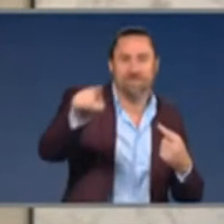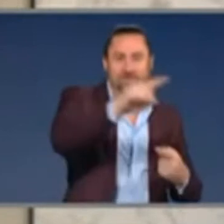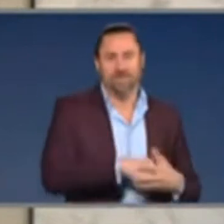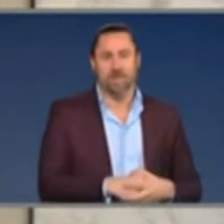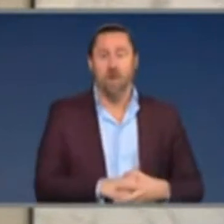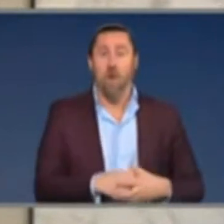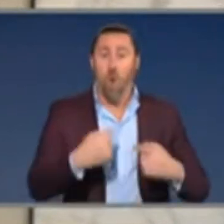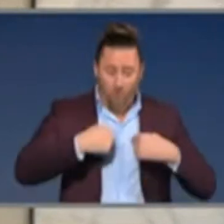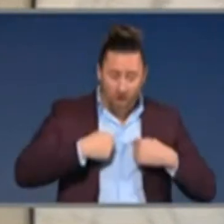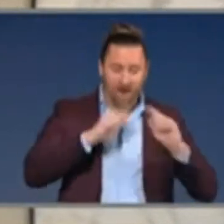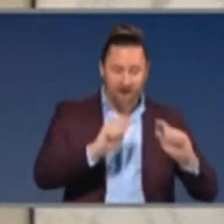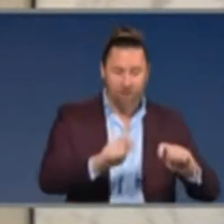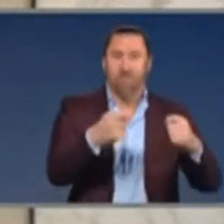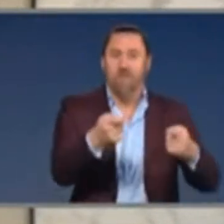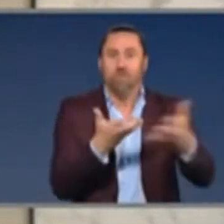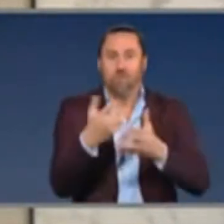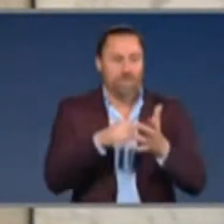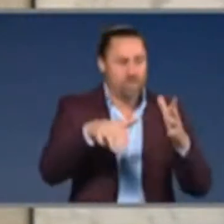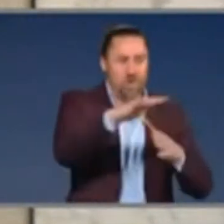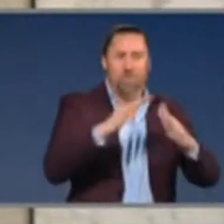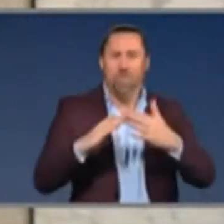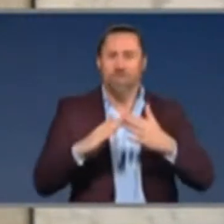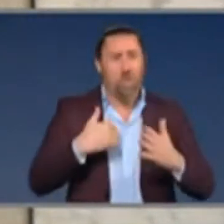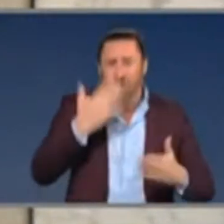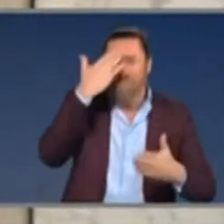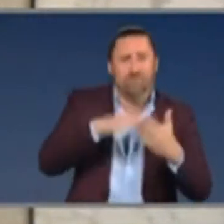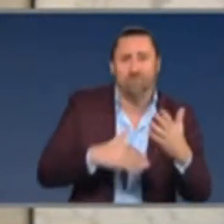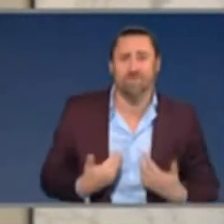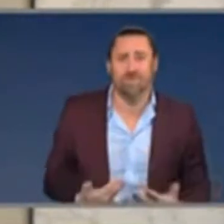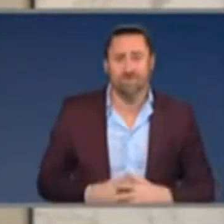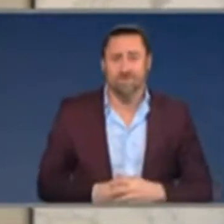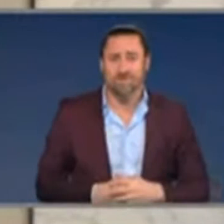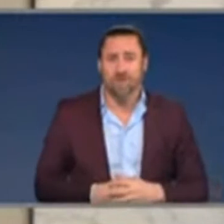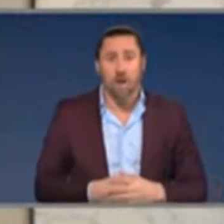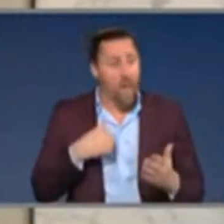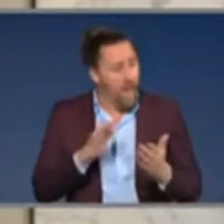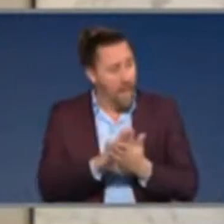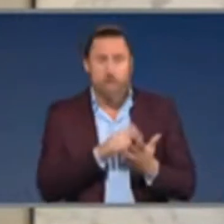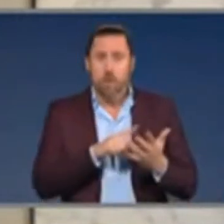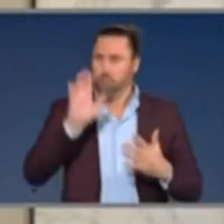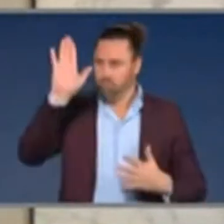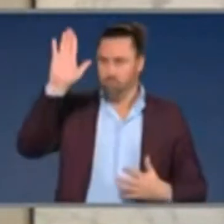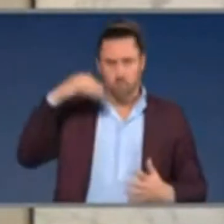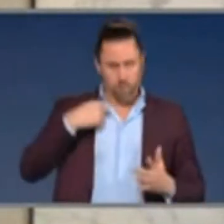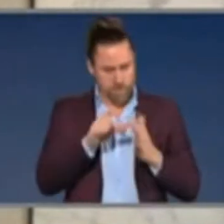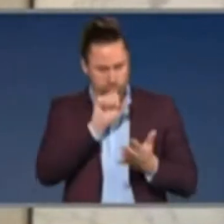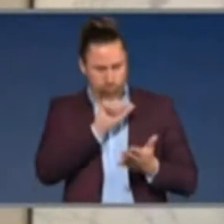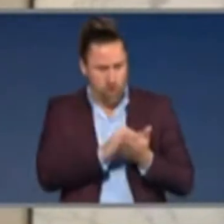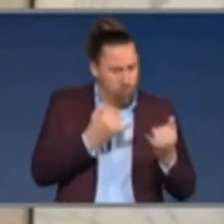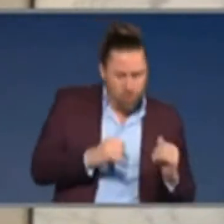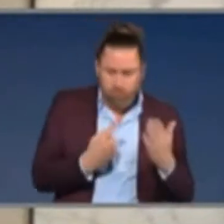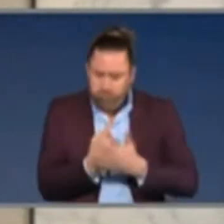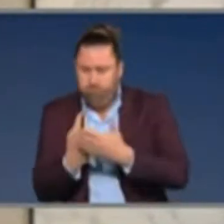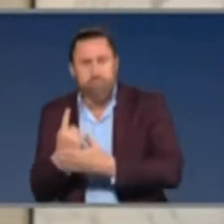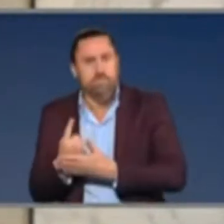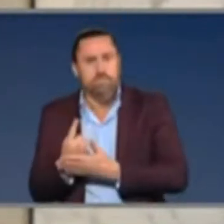we deliver the services to our people ourselves. We're just as happy. We've always been accountable for what we've done, and we